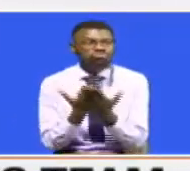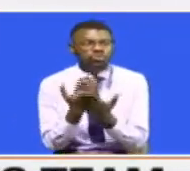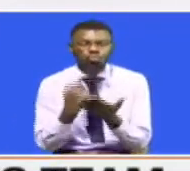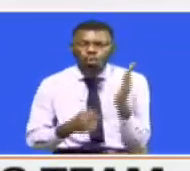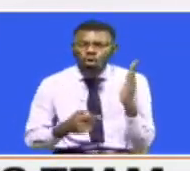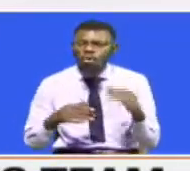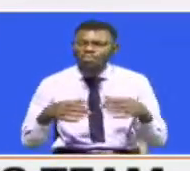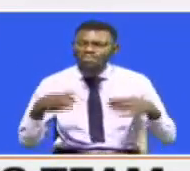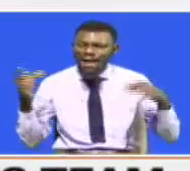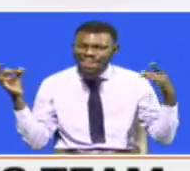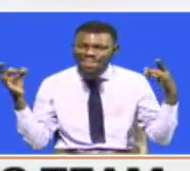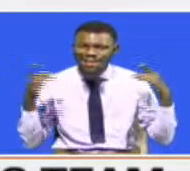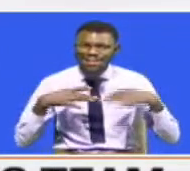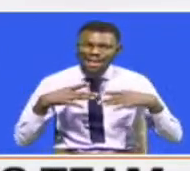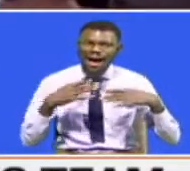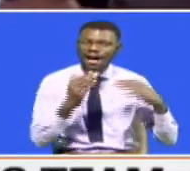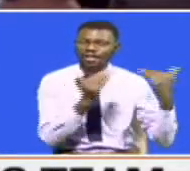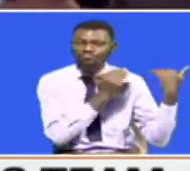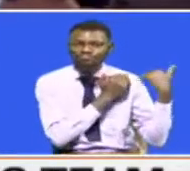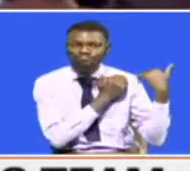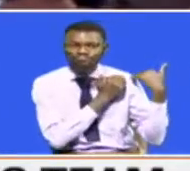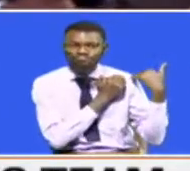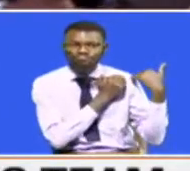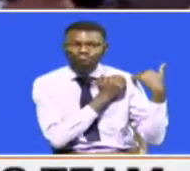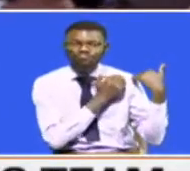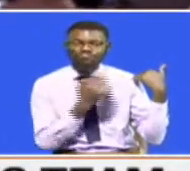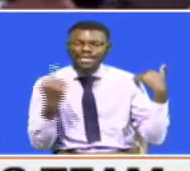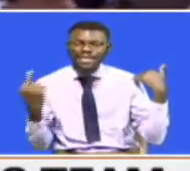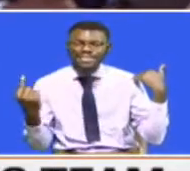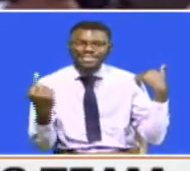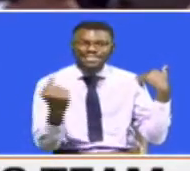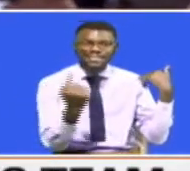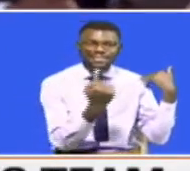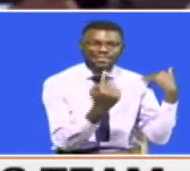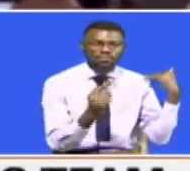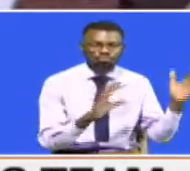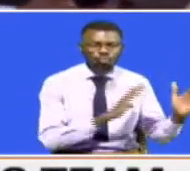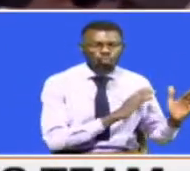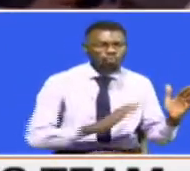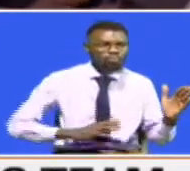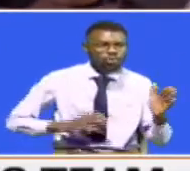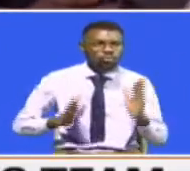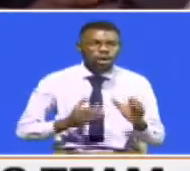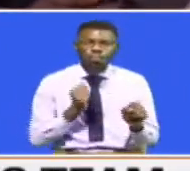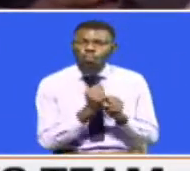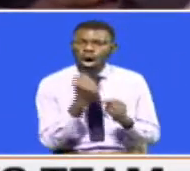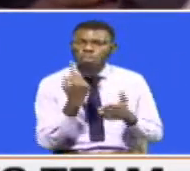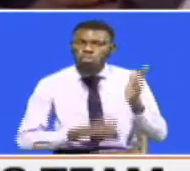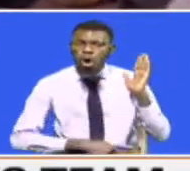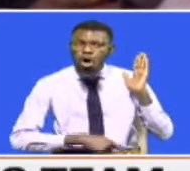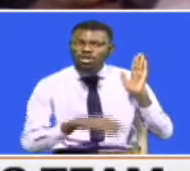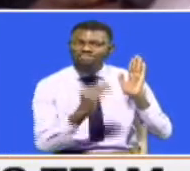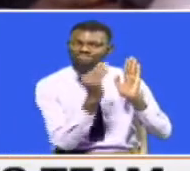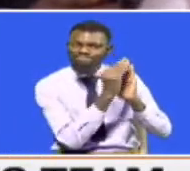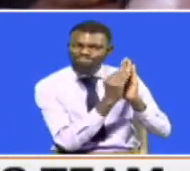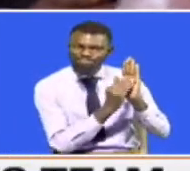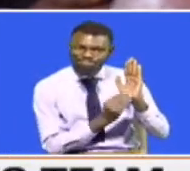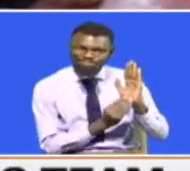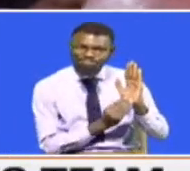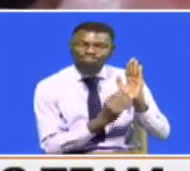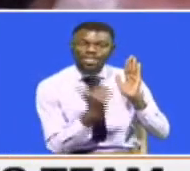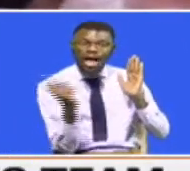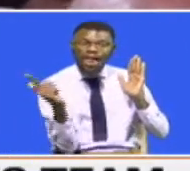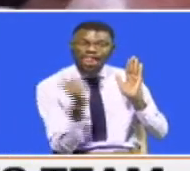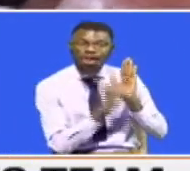clearly defined roles for each and every commissioner, documented and made legal,